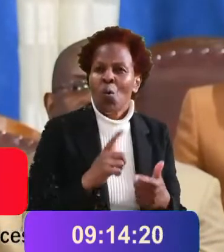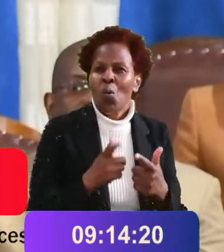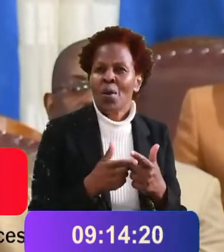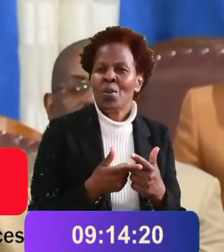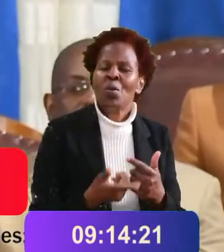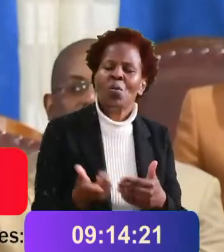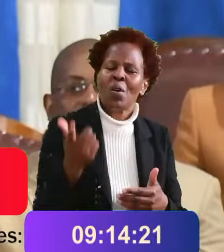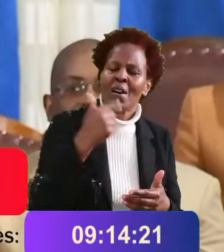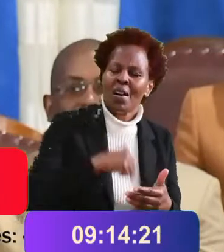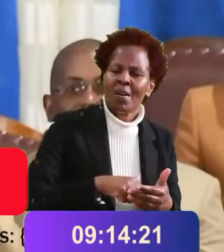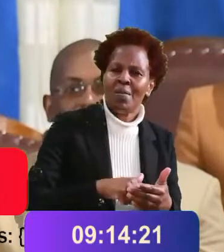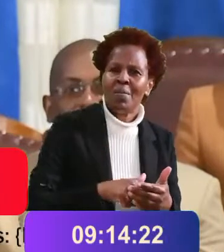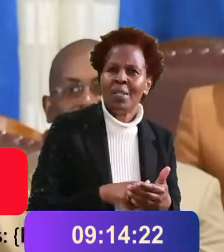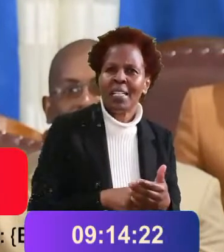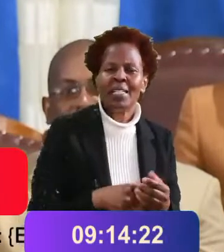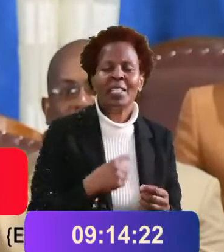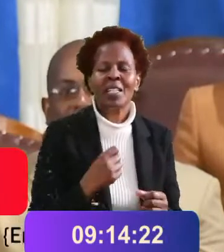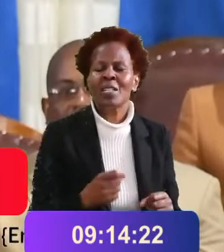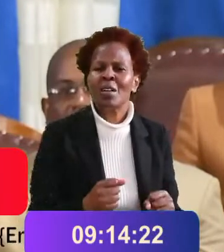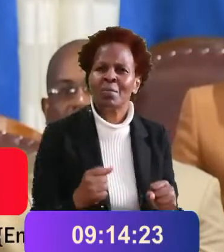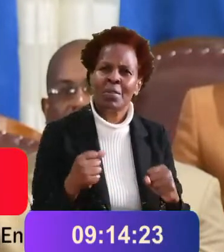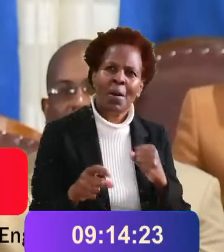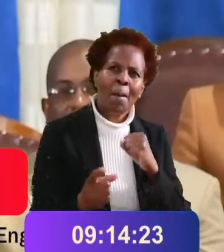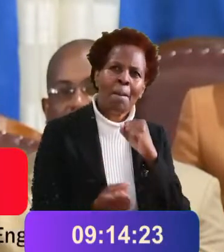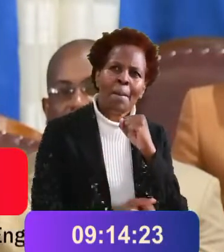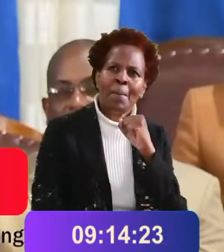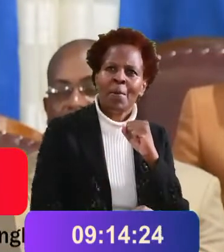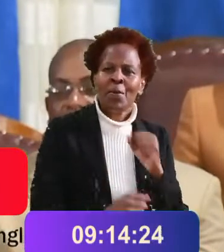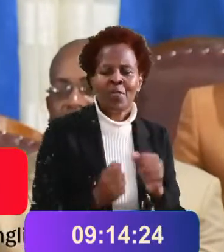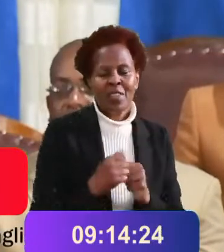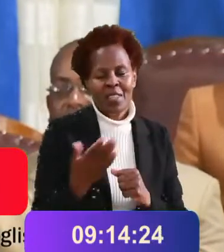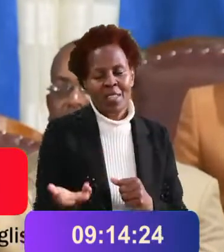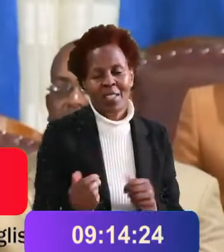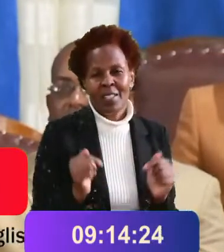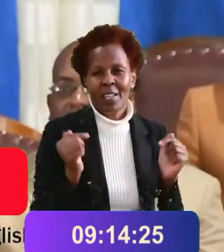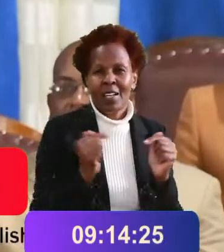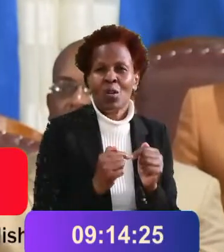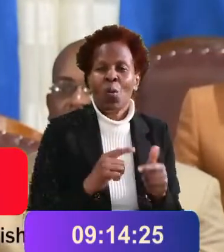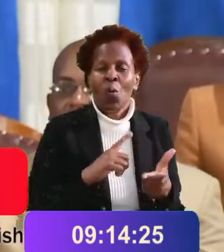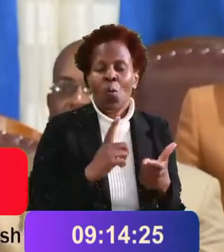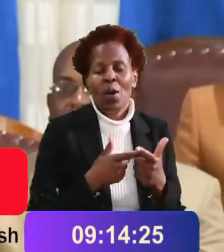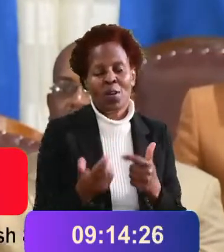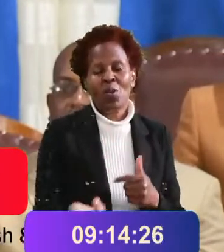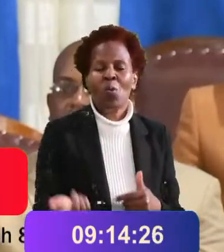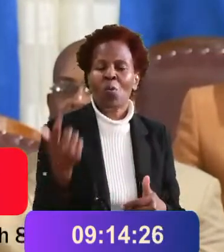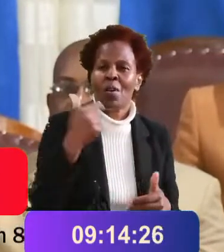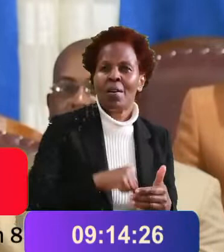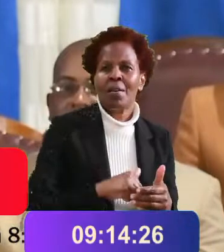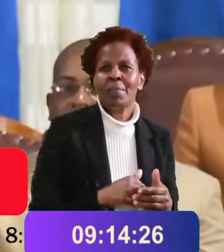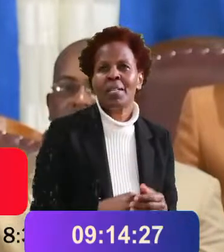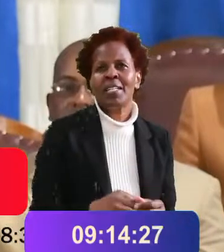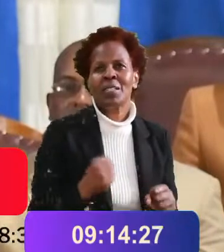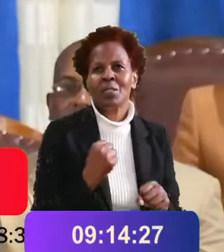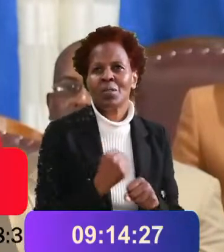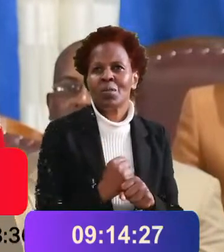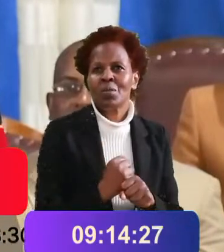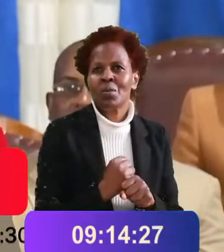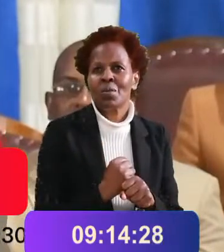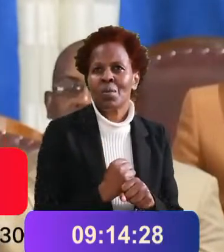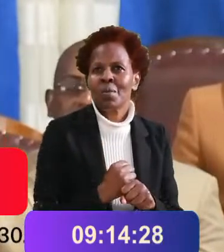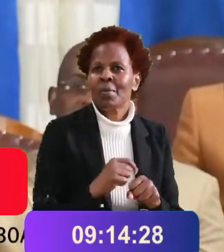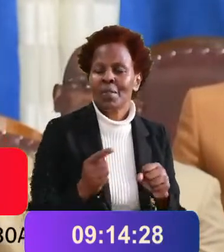to punish the enemies? When? Tell me. When will you come, Lord, to punish the enemies?